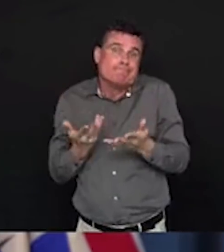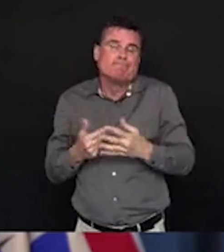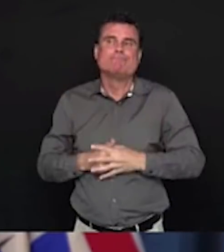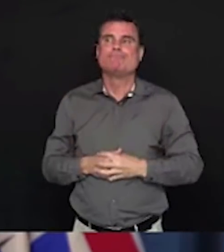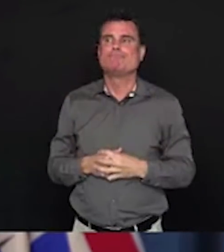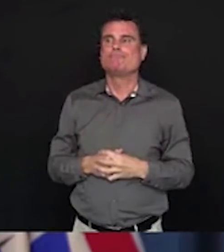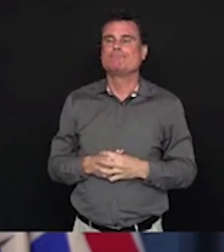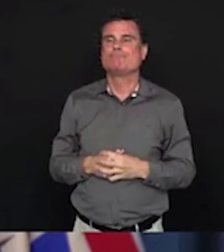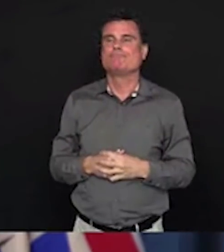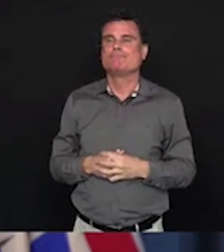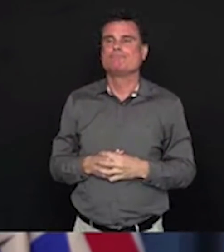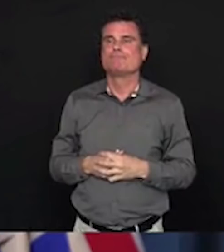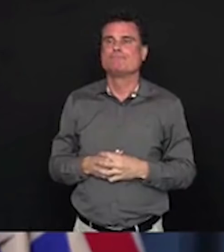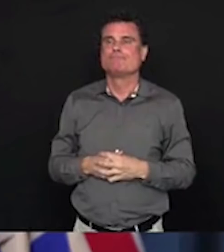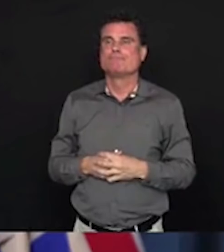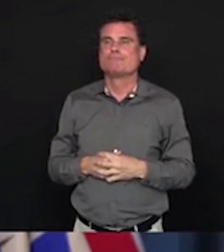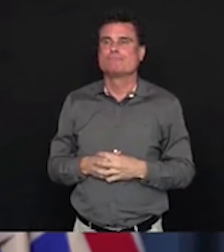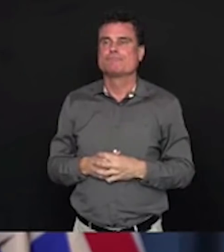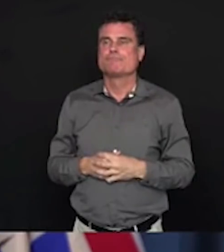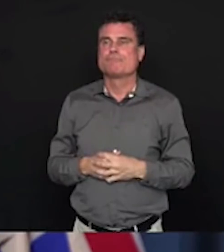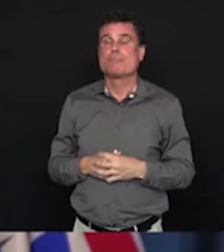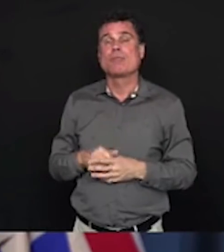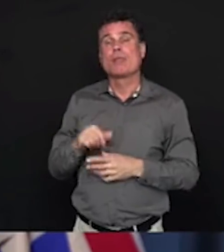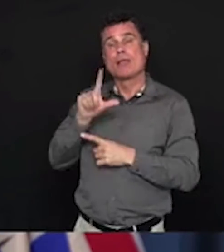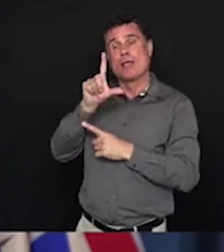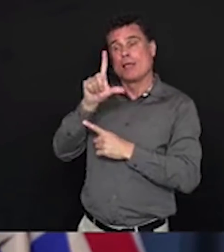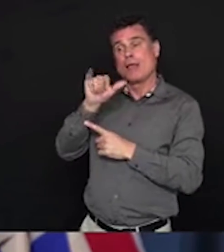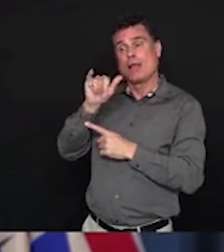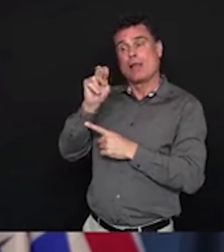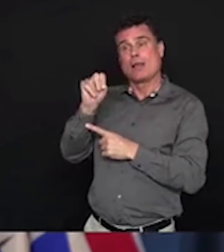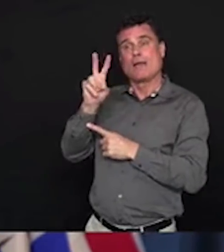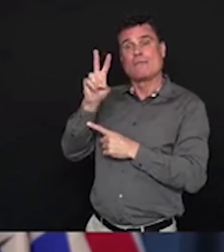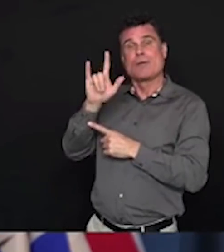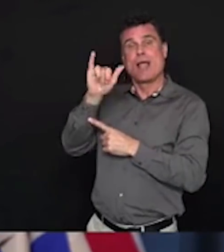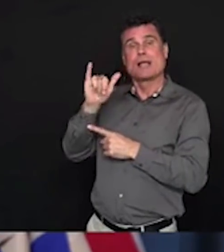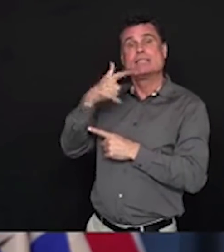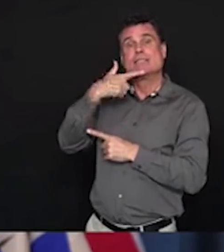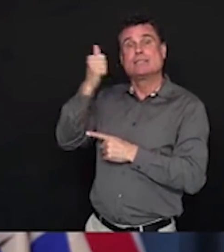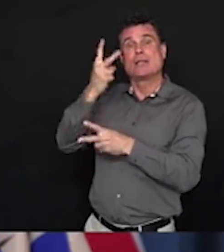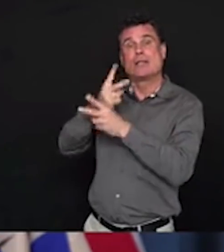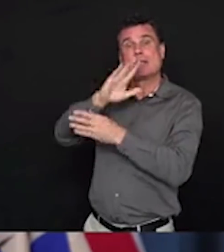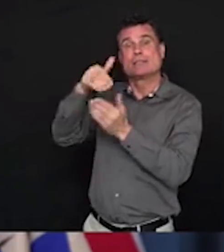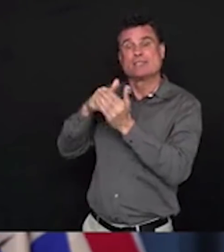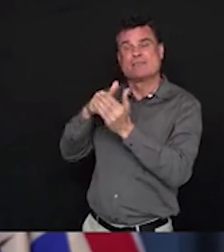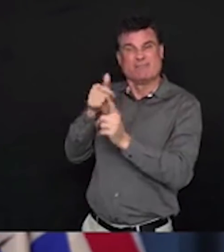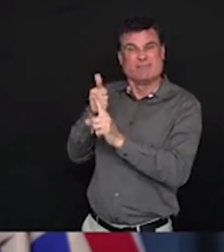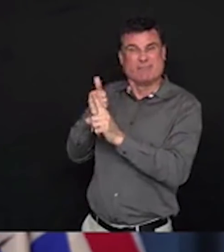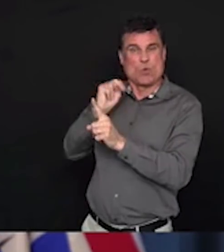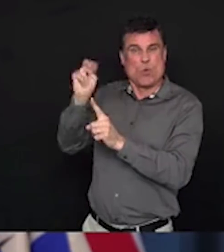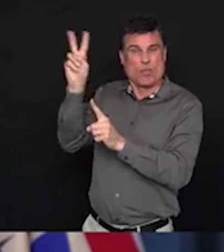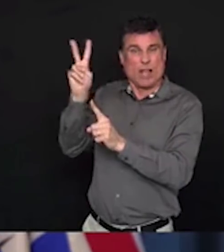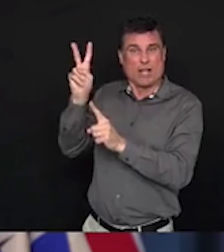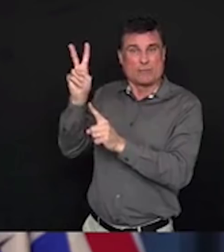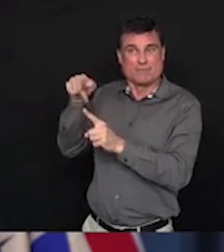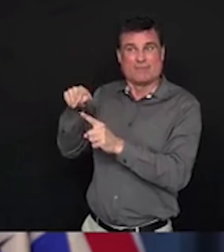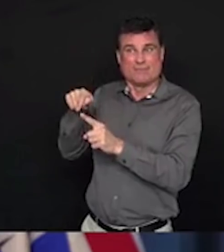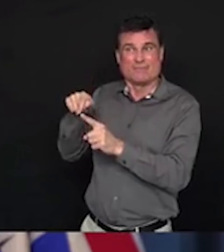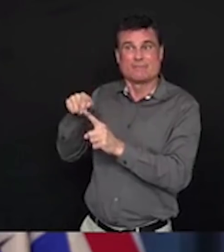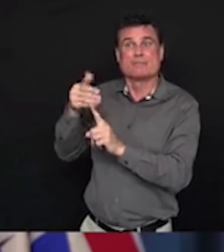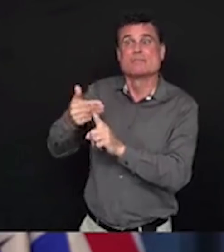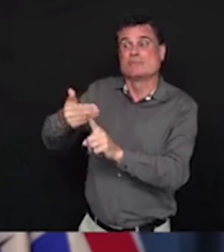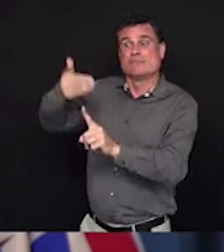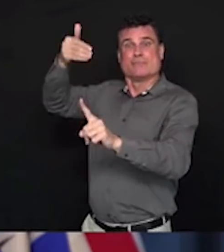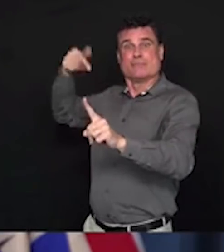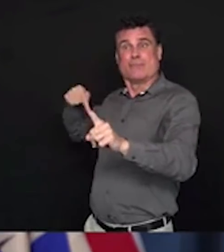detected at its early stage. It was well advanced by the time it was recognized, and it's unfortunate. I mean,